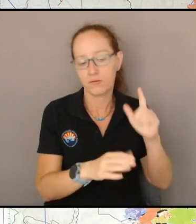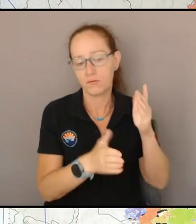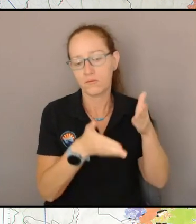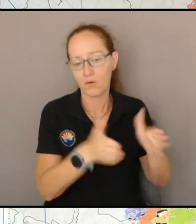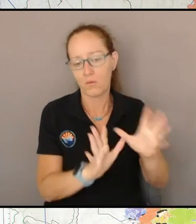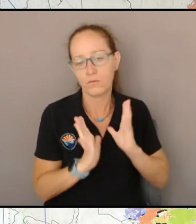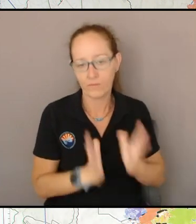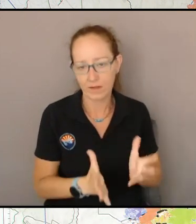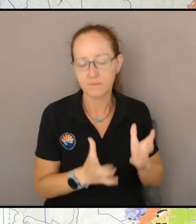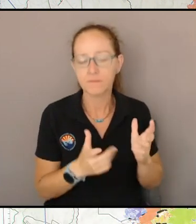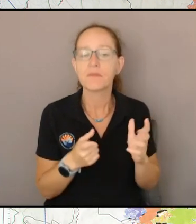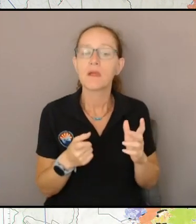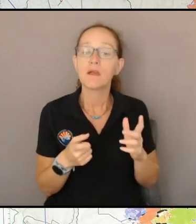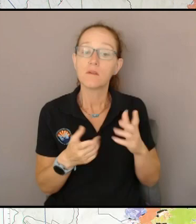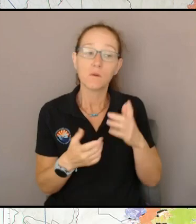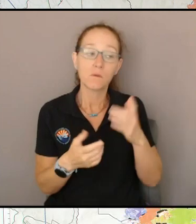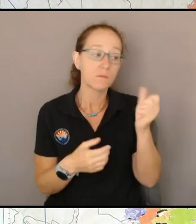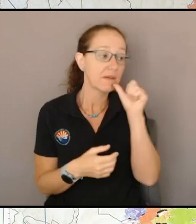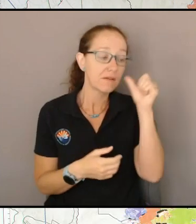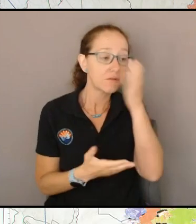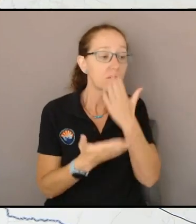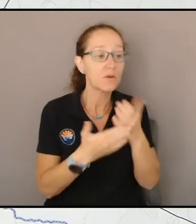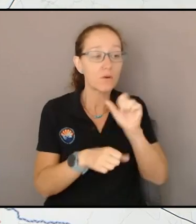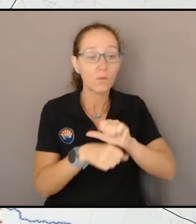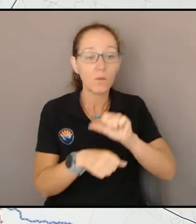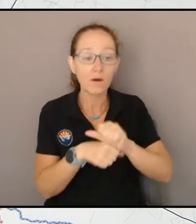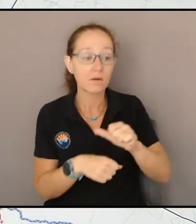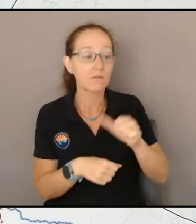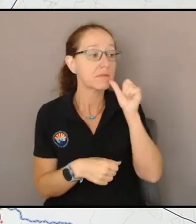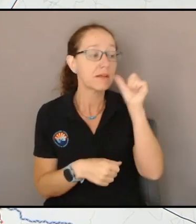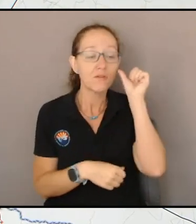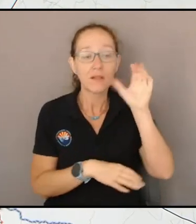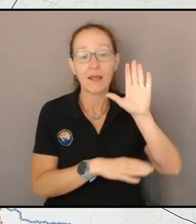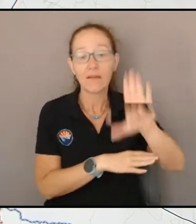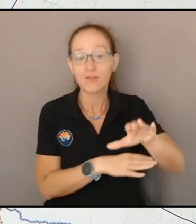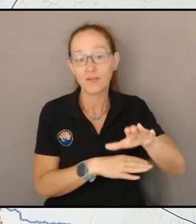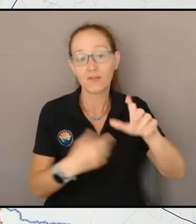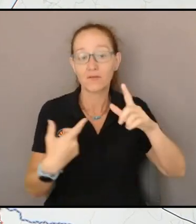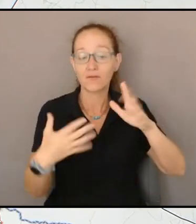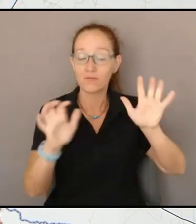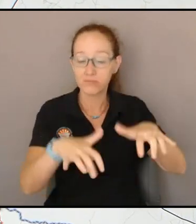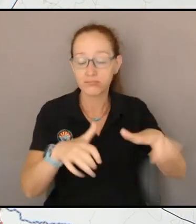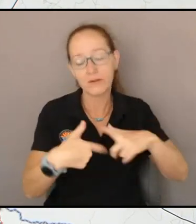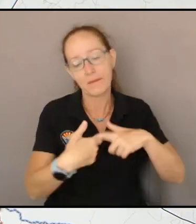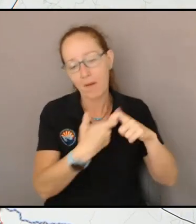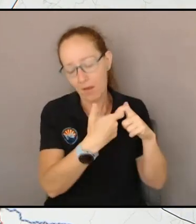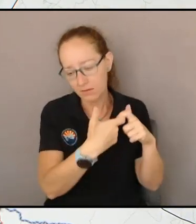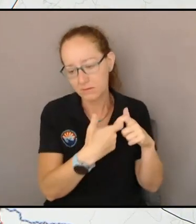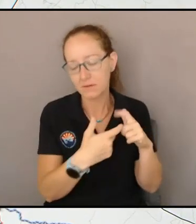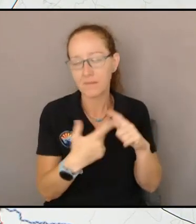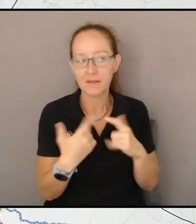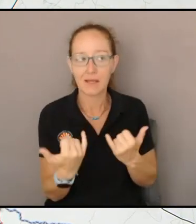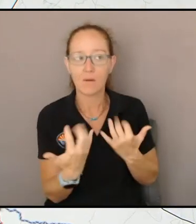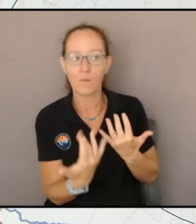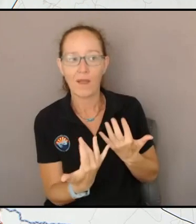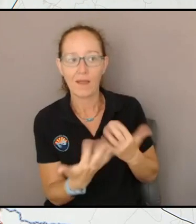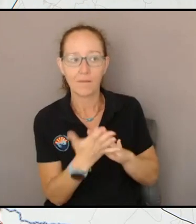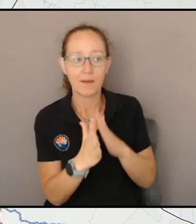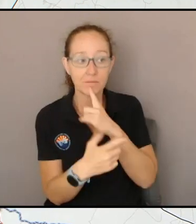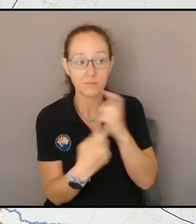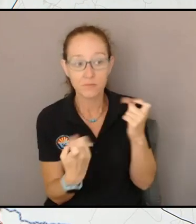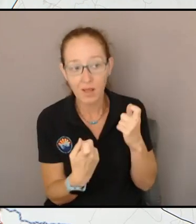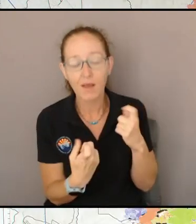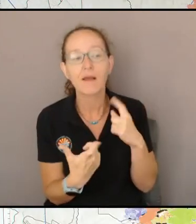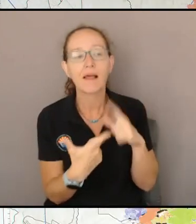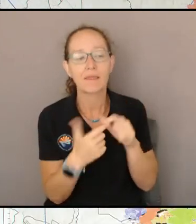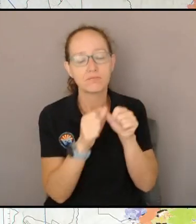rain, and we'll continue to evaluate conditions, try not to do any more damage, and just wait till everything dries up to continue that work. As